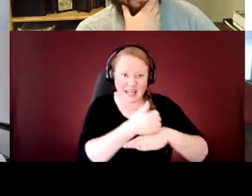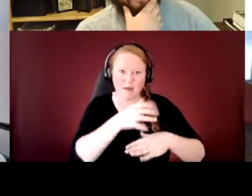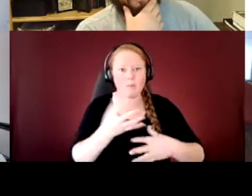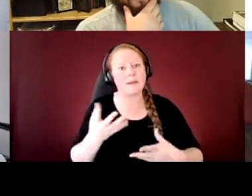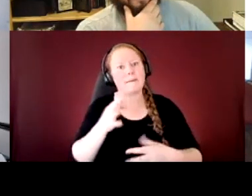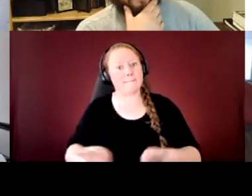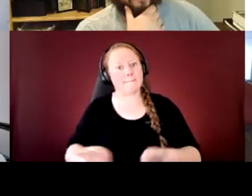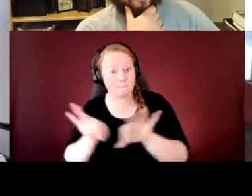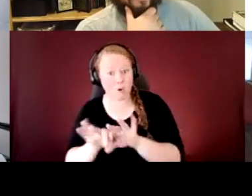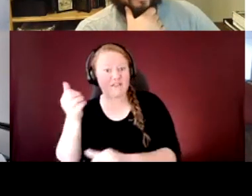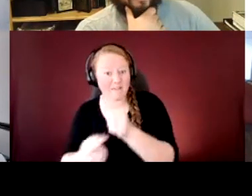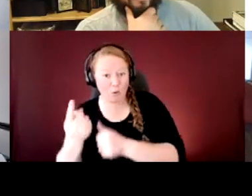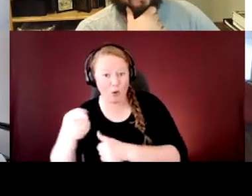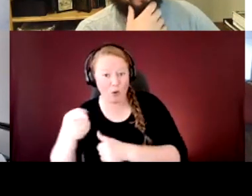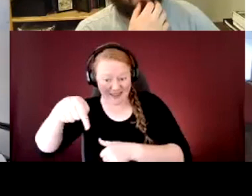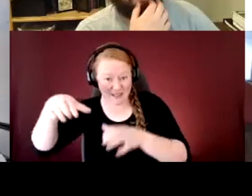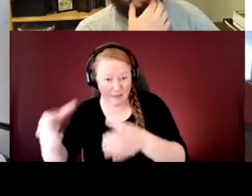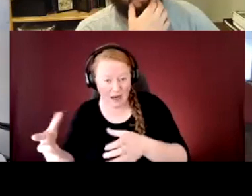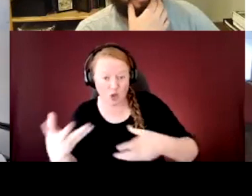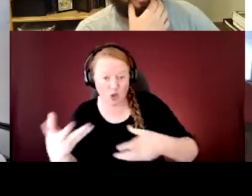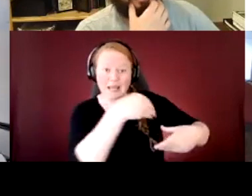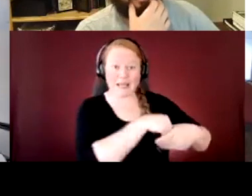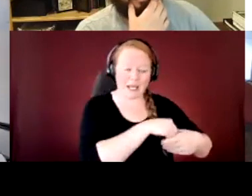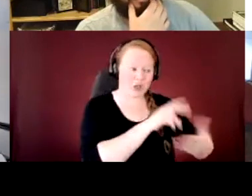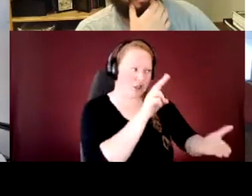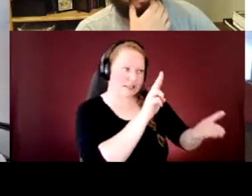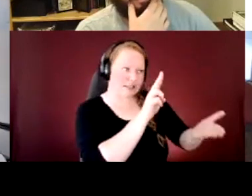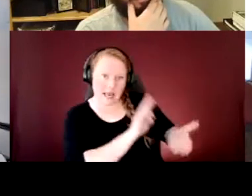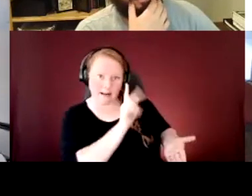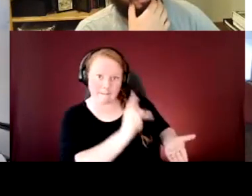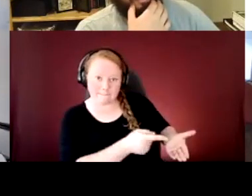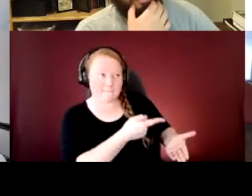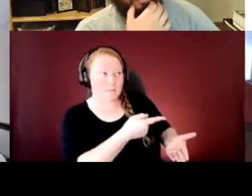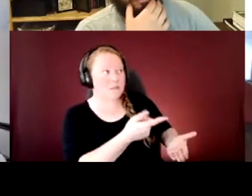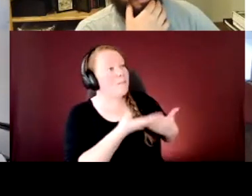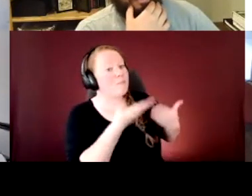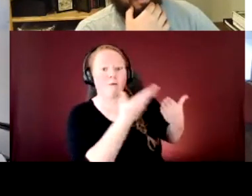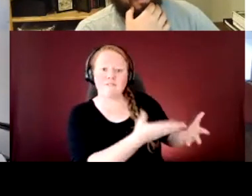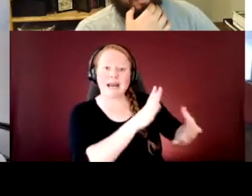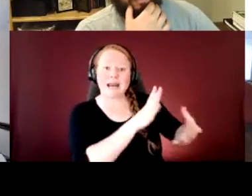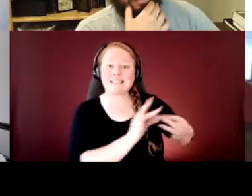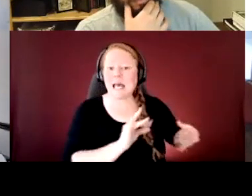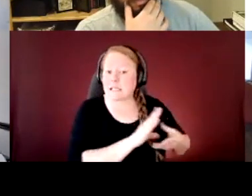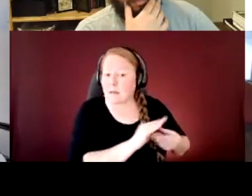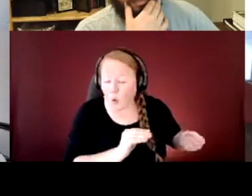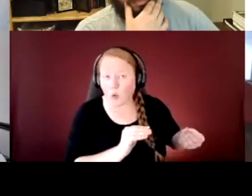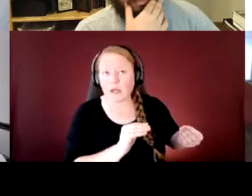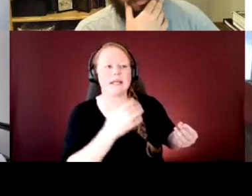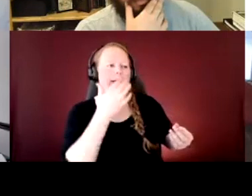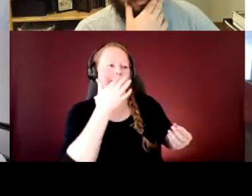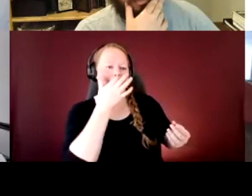to engage and sign up to provide testimony, as well as others who